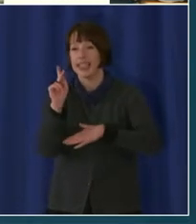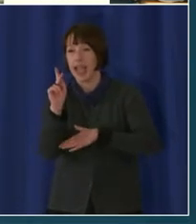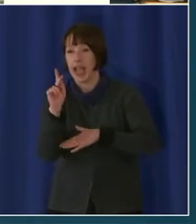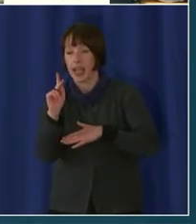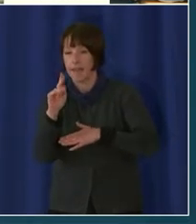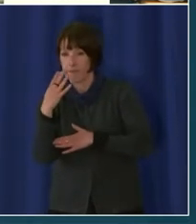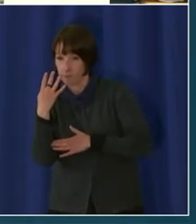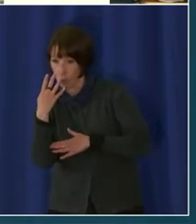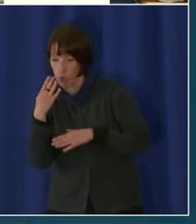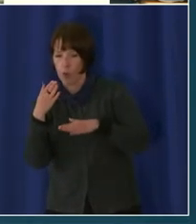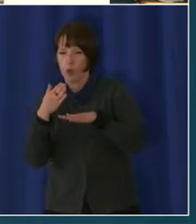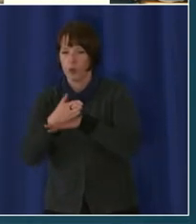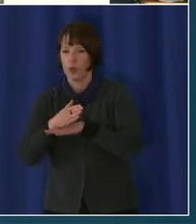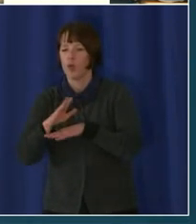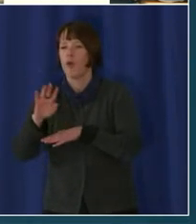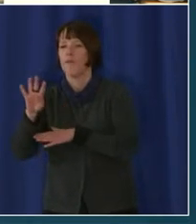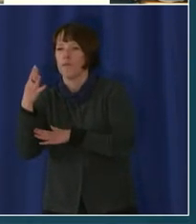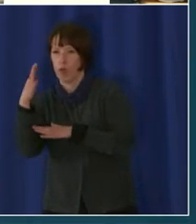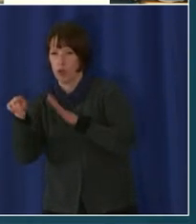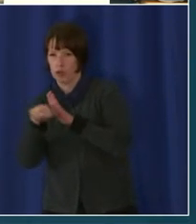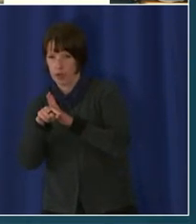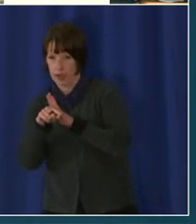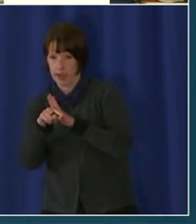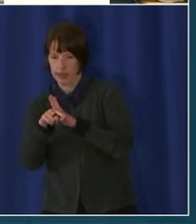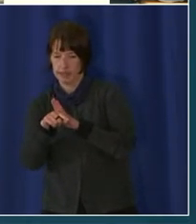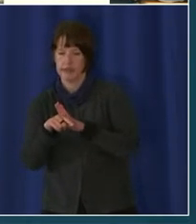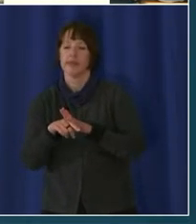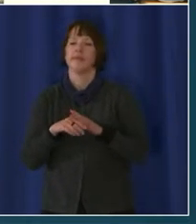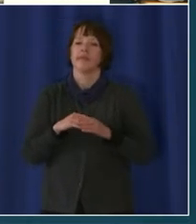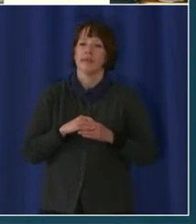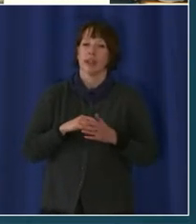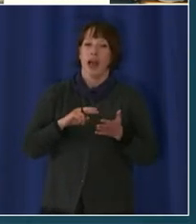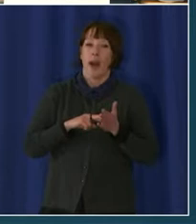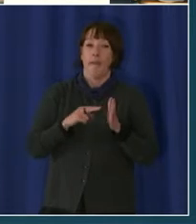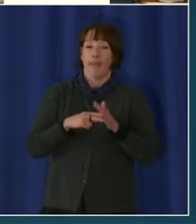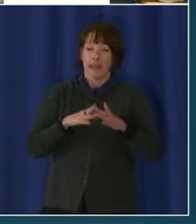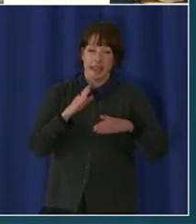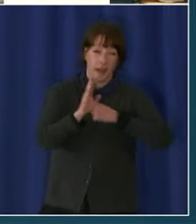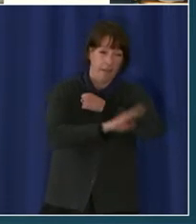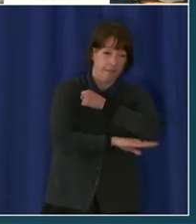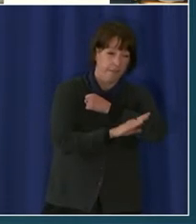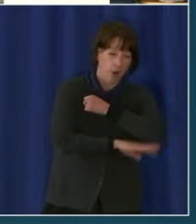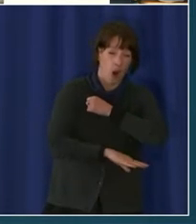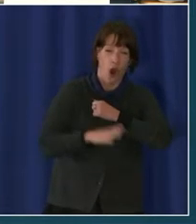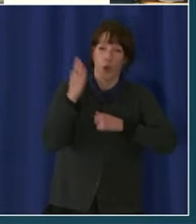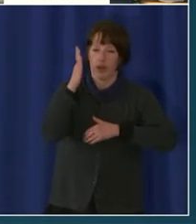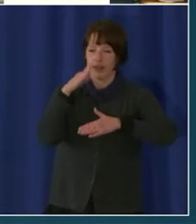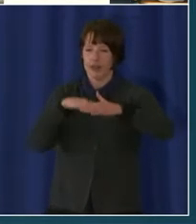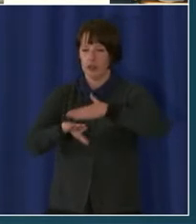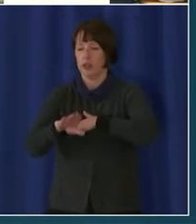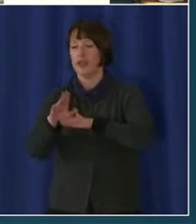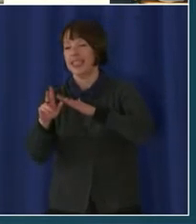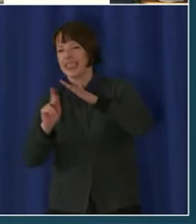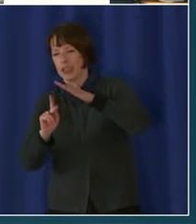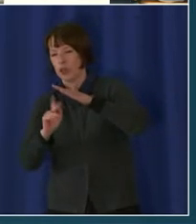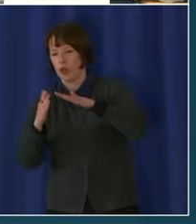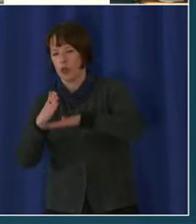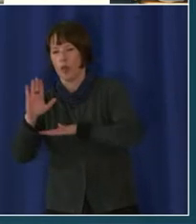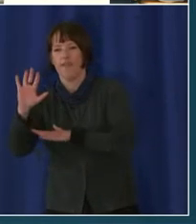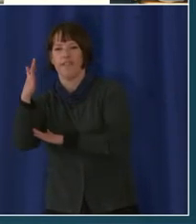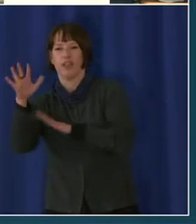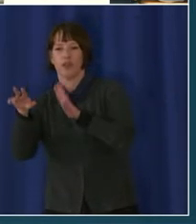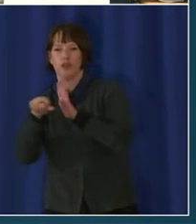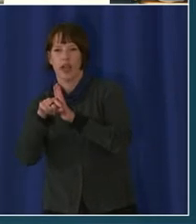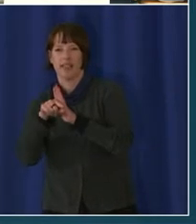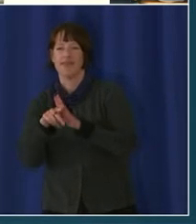through 4th grade, meaning that in the fall, those are the students who will be entering kindergarten through 5th grade. A